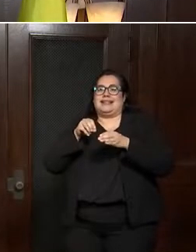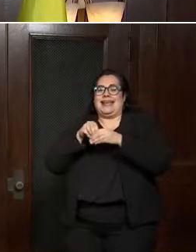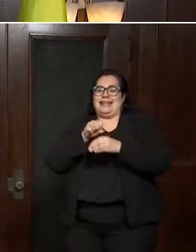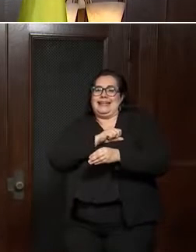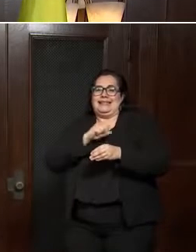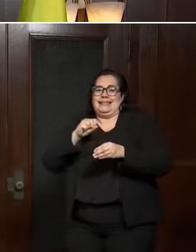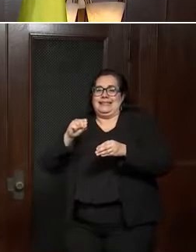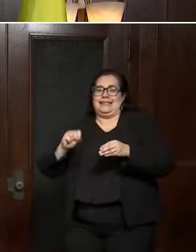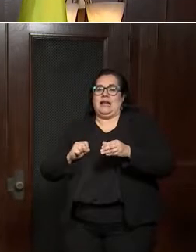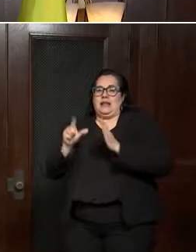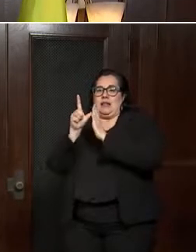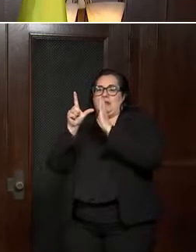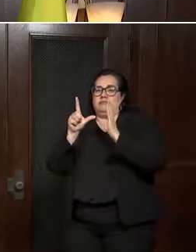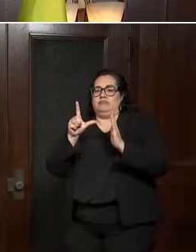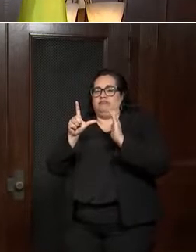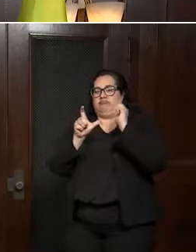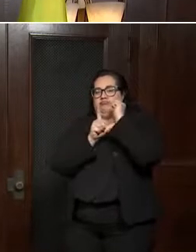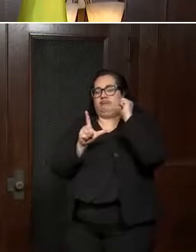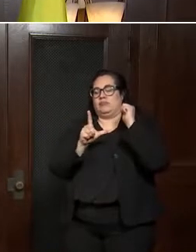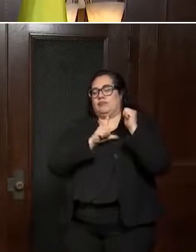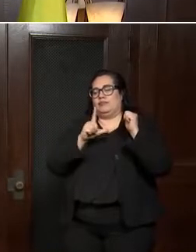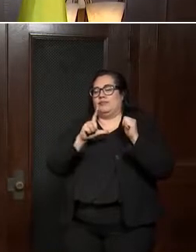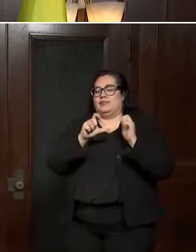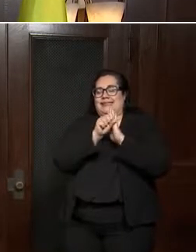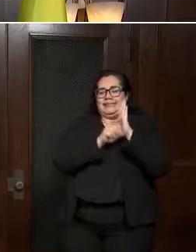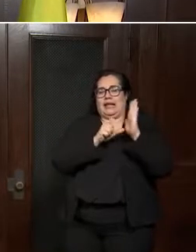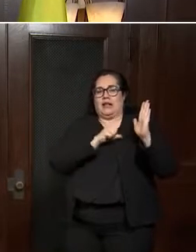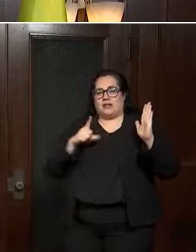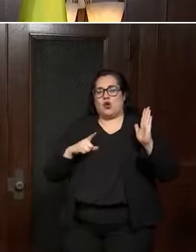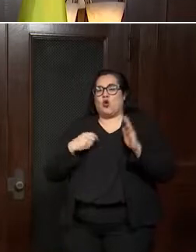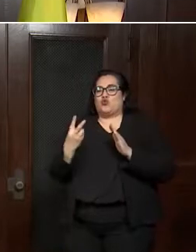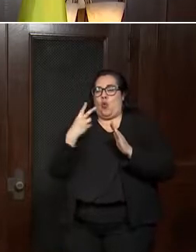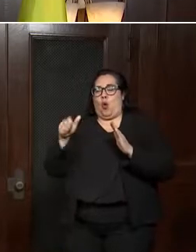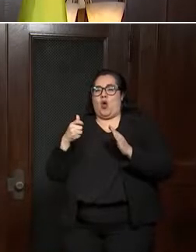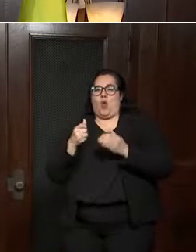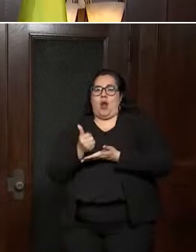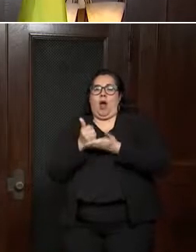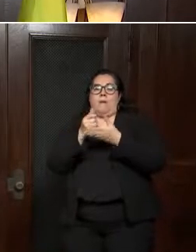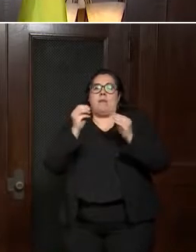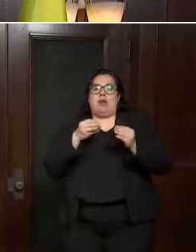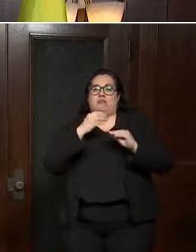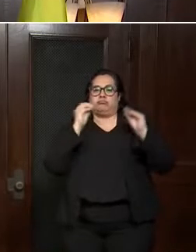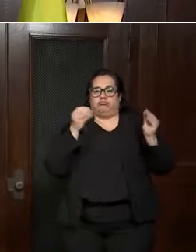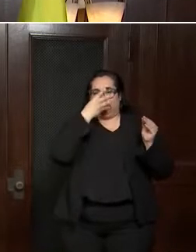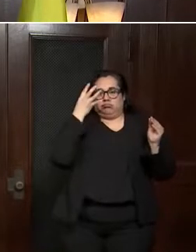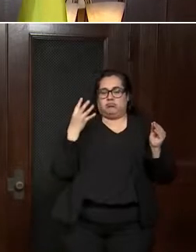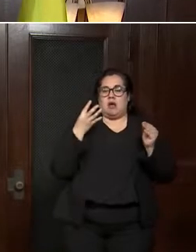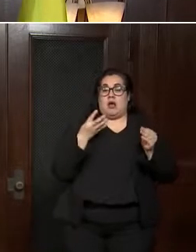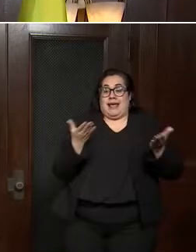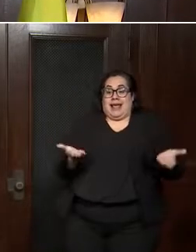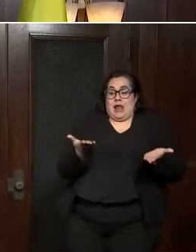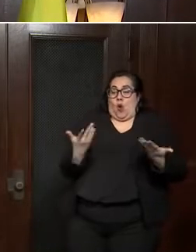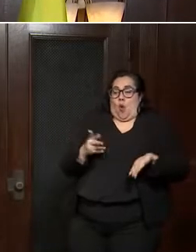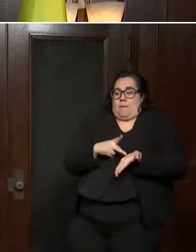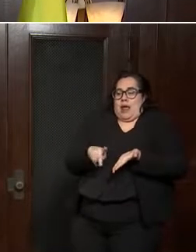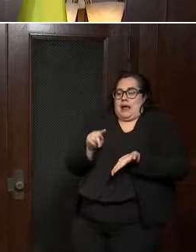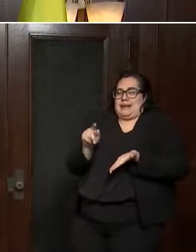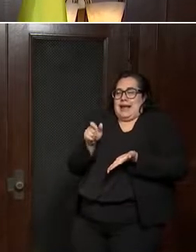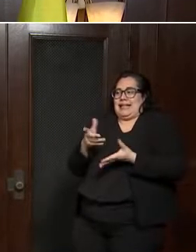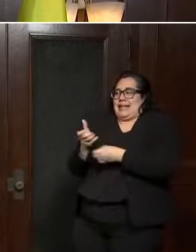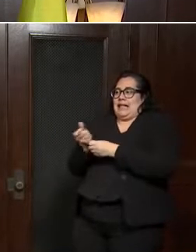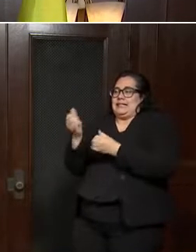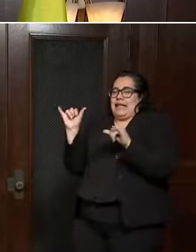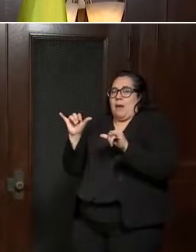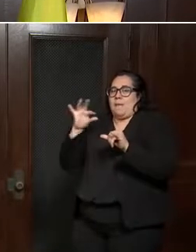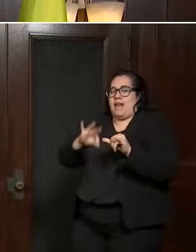one, and there's 2 others that would help immigrants that are here, undocumented immigrants who pay taxes, to be able to get some of the same